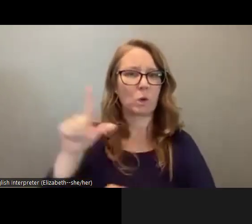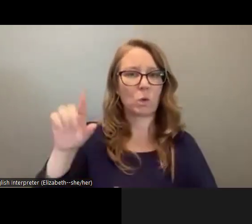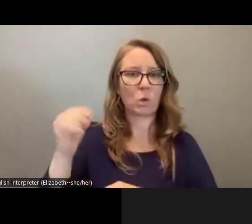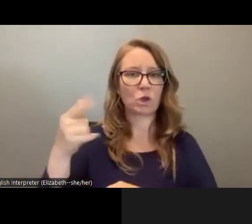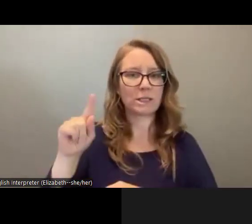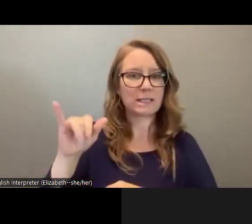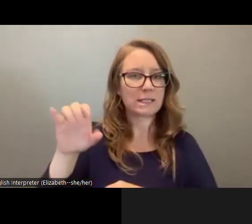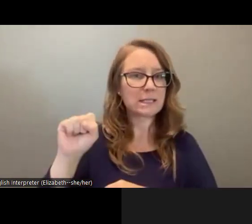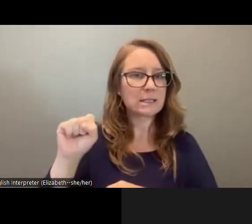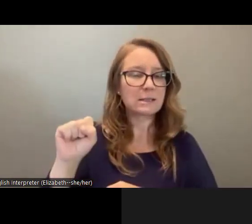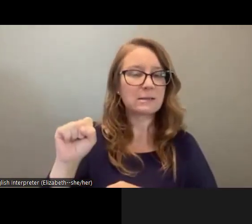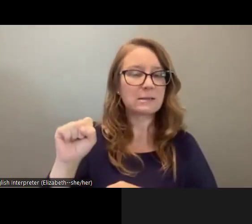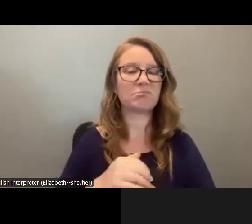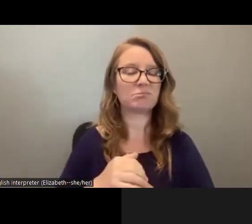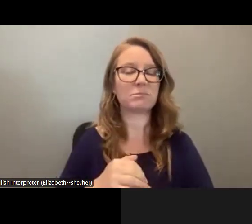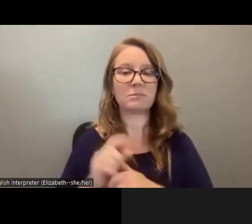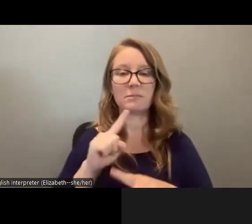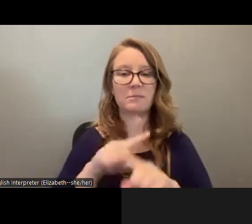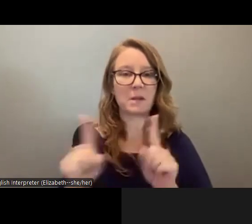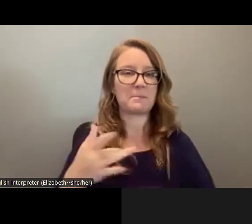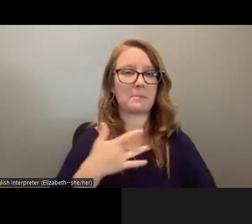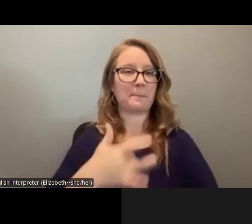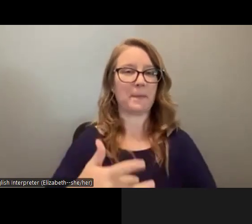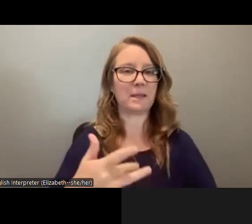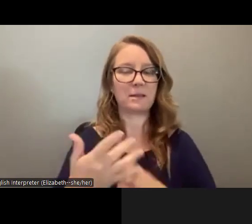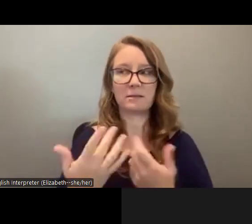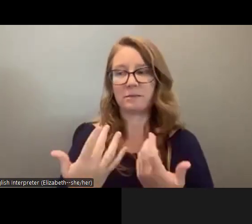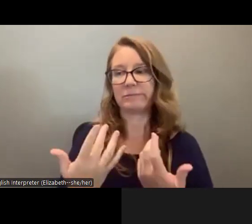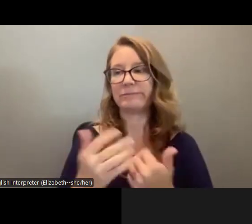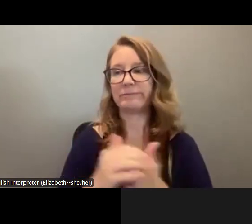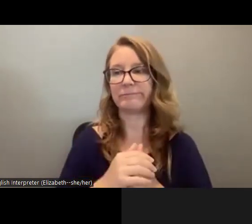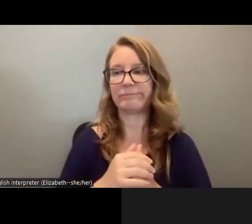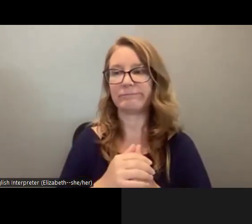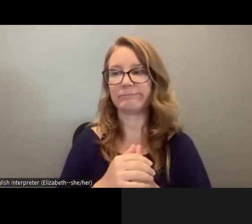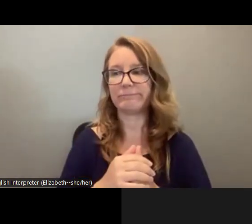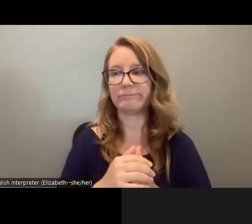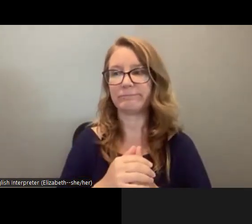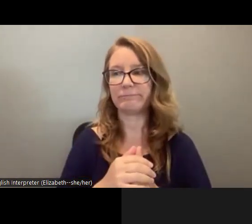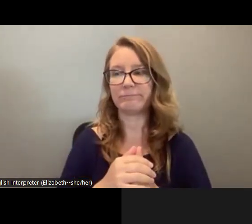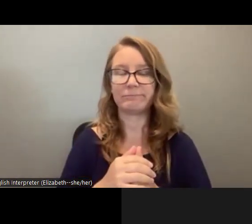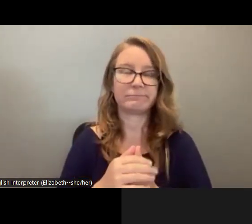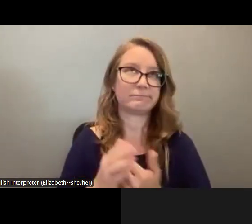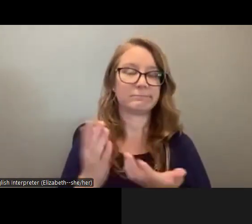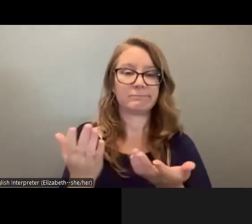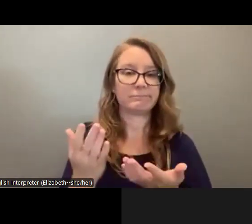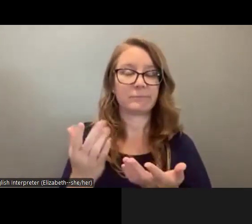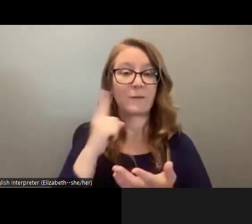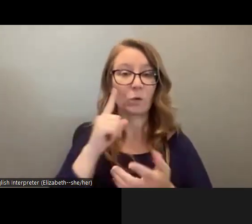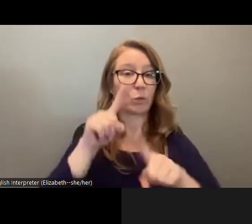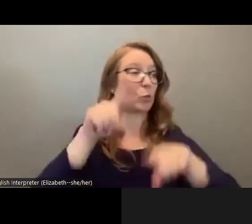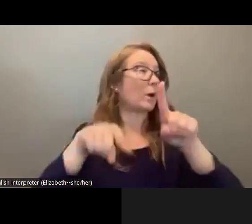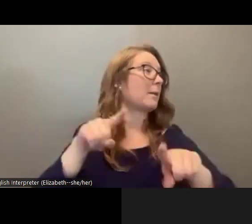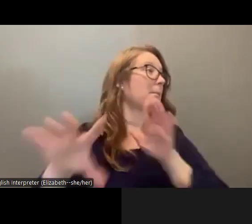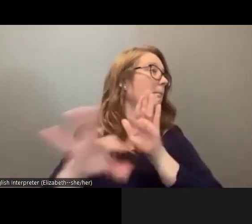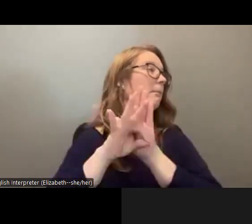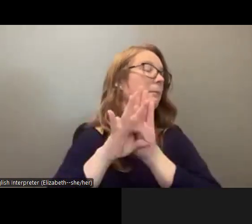for as far as all that stuff. But typically if someone, we'll just say as far as the random selection, right? Like we'll say